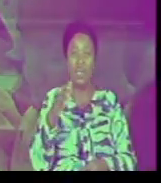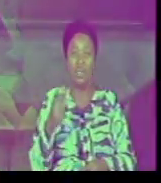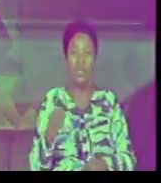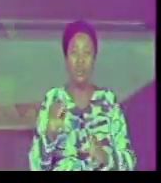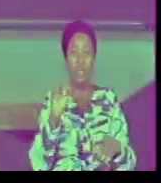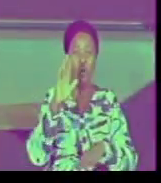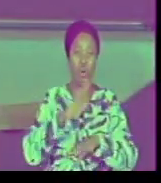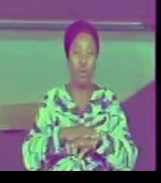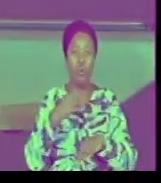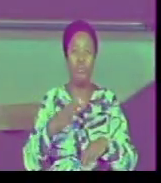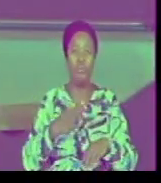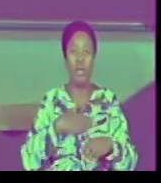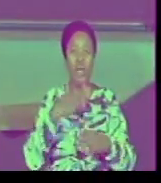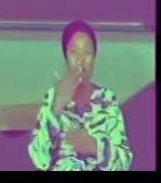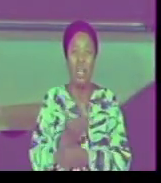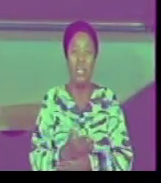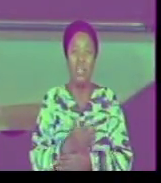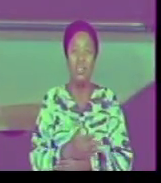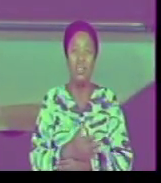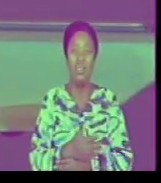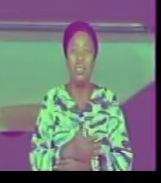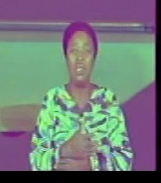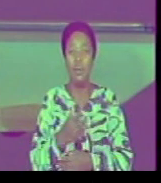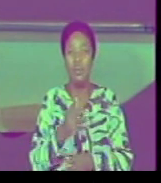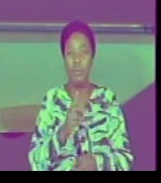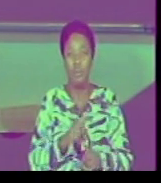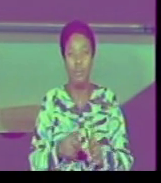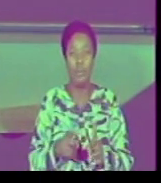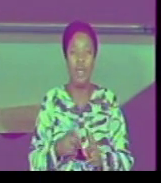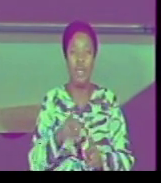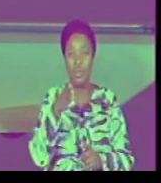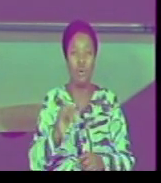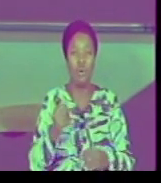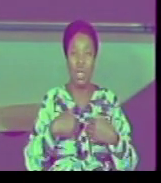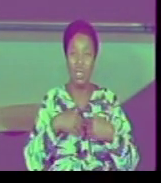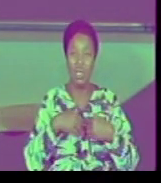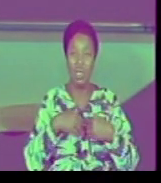for God has not given us, tell me,